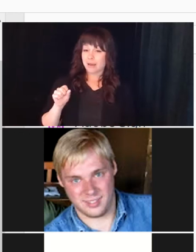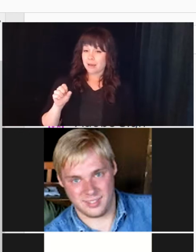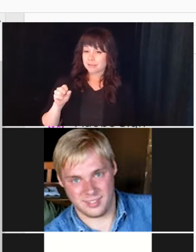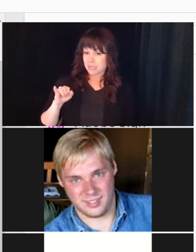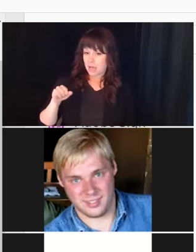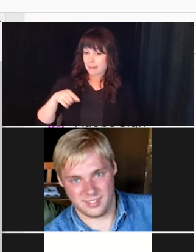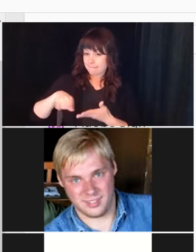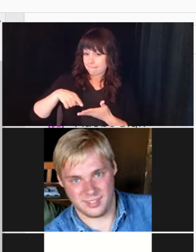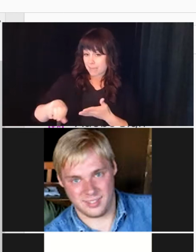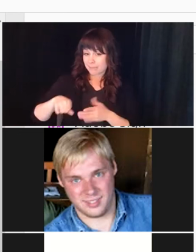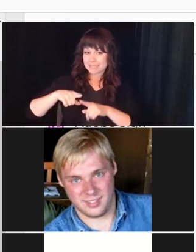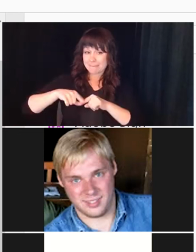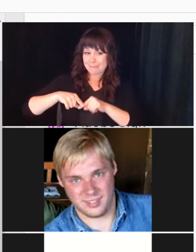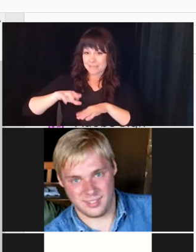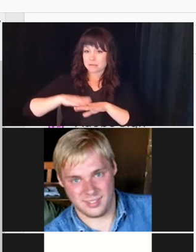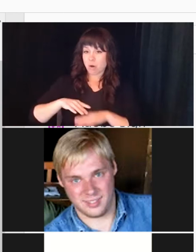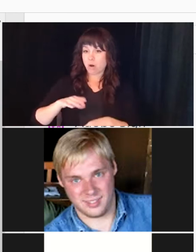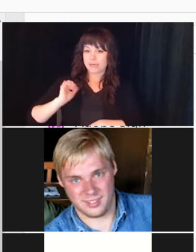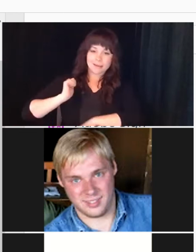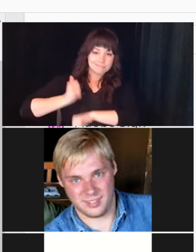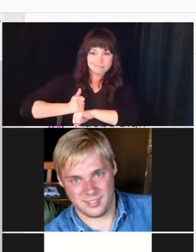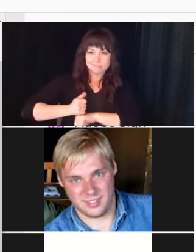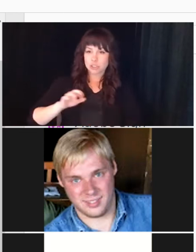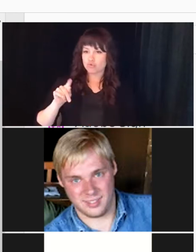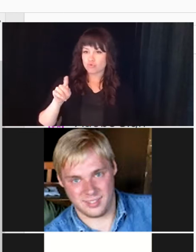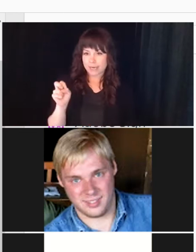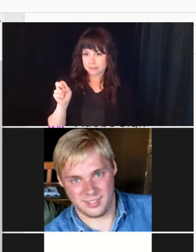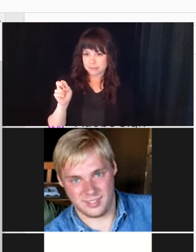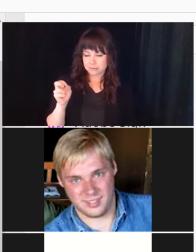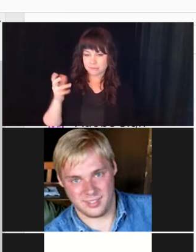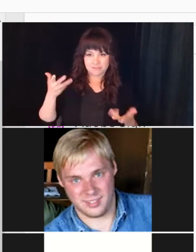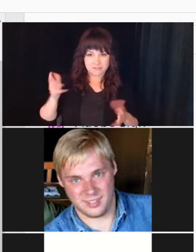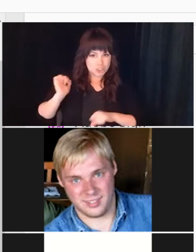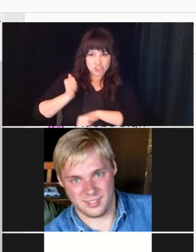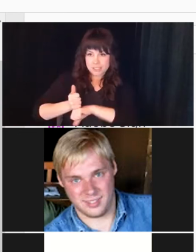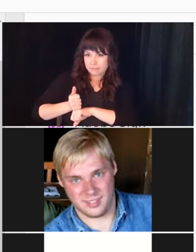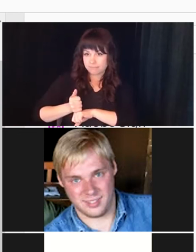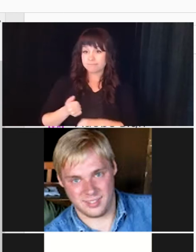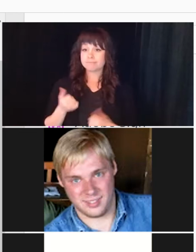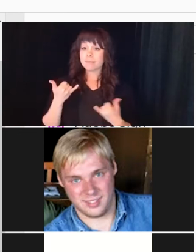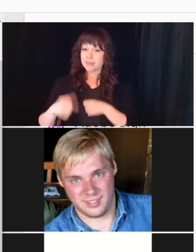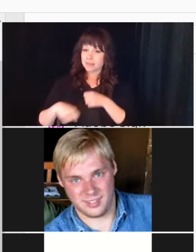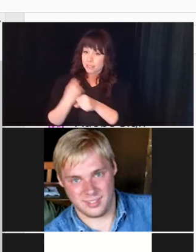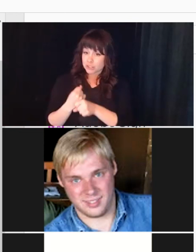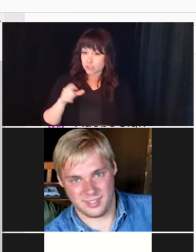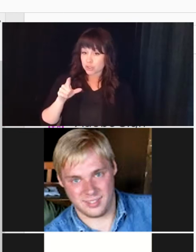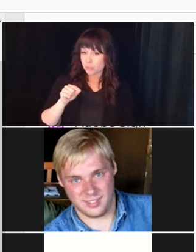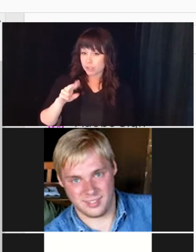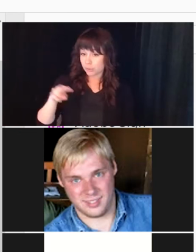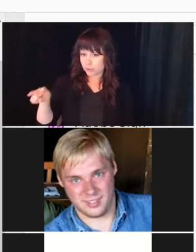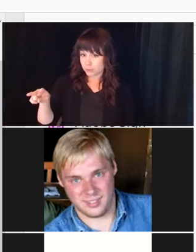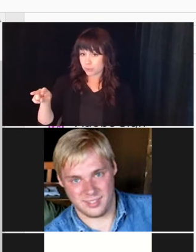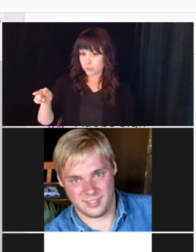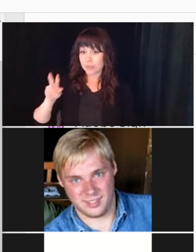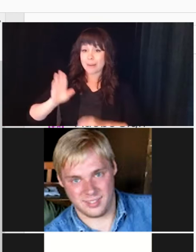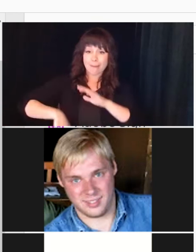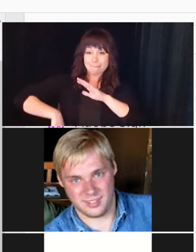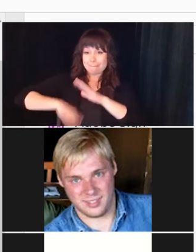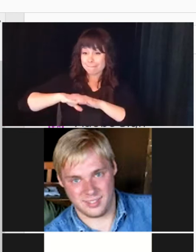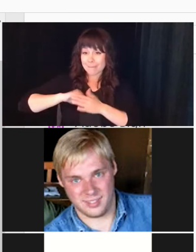based on a set rate. All right. Now, this year in 2022, the maximum amount of money